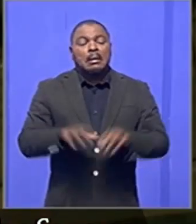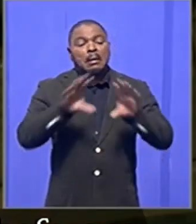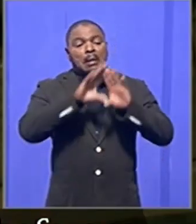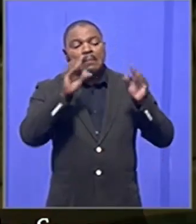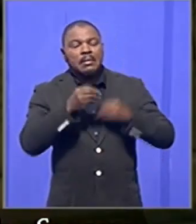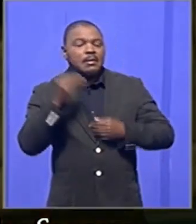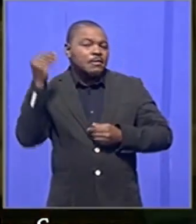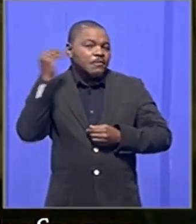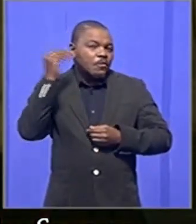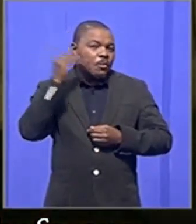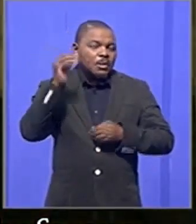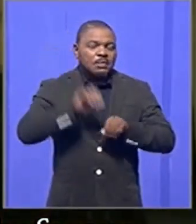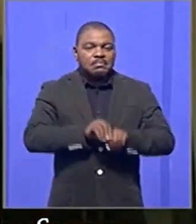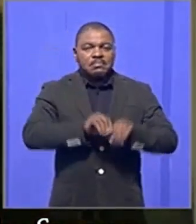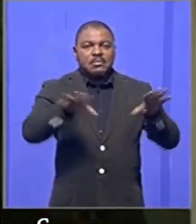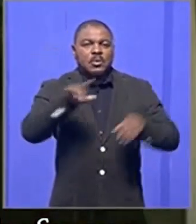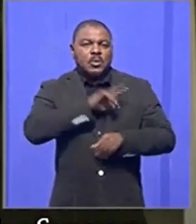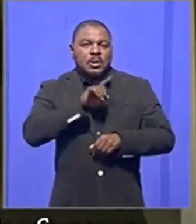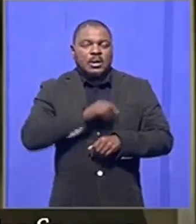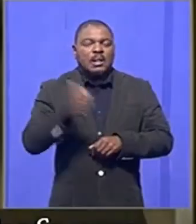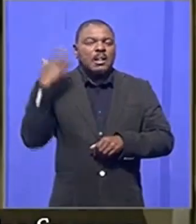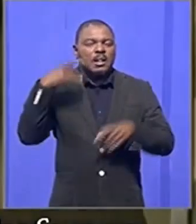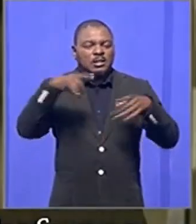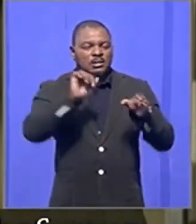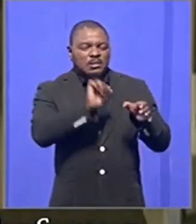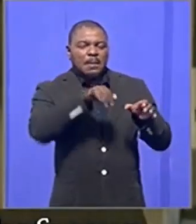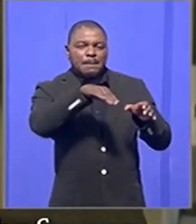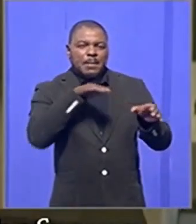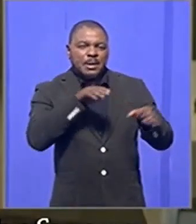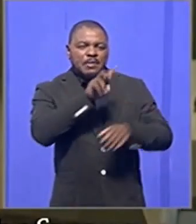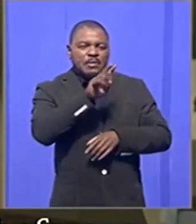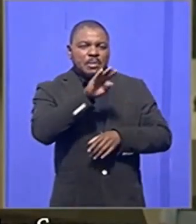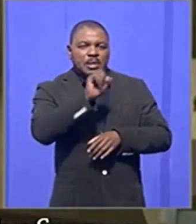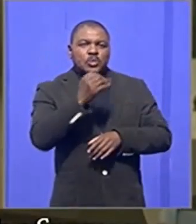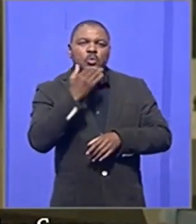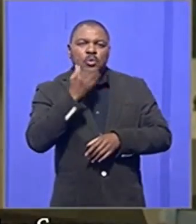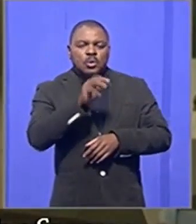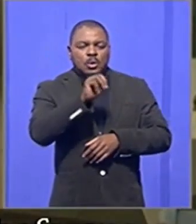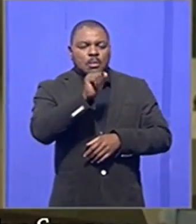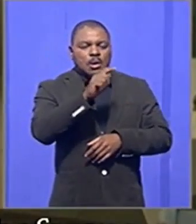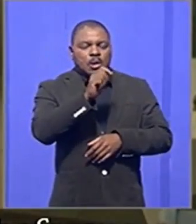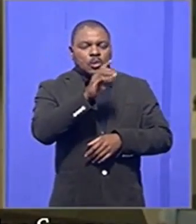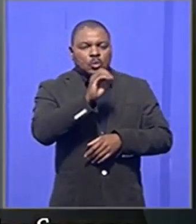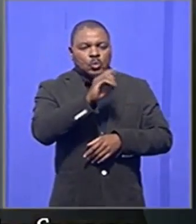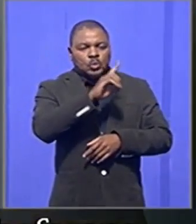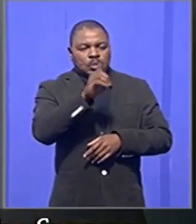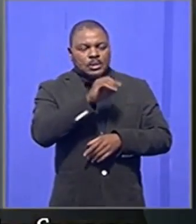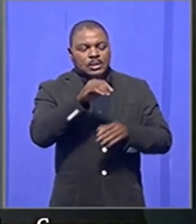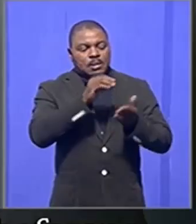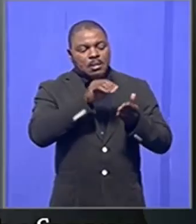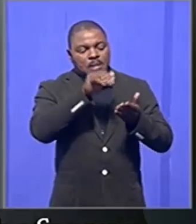makunutu morago ga go šwahliša ga vidavidi ya modulasetulo wa peleng wa panka yeo e phuhlamišitšwego VBS Chifu ya